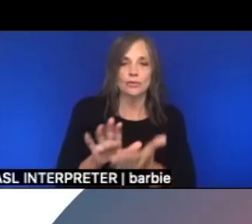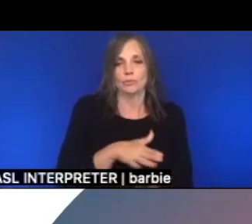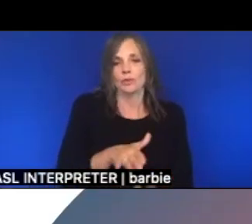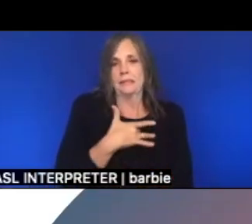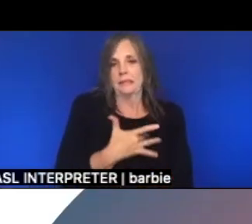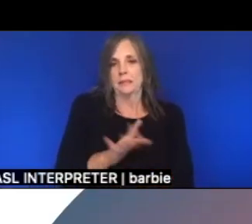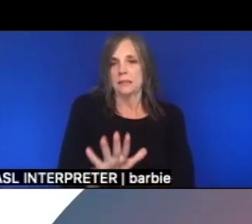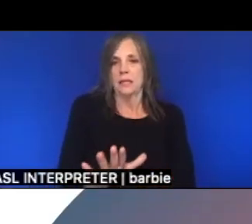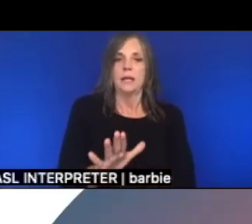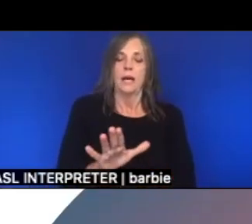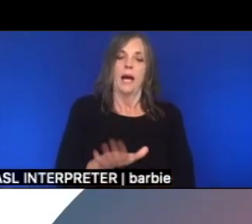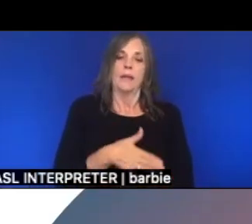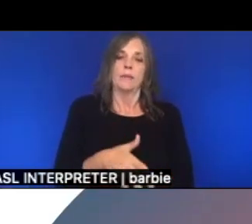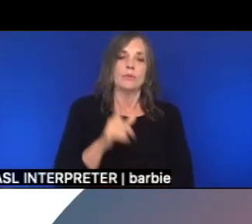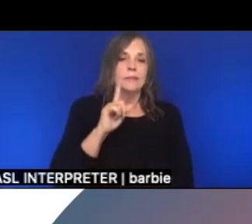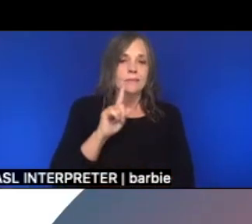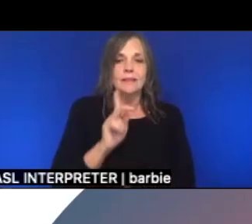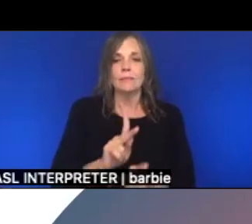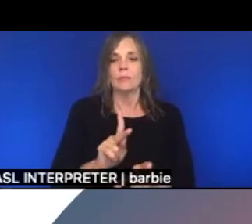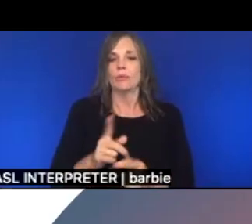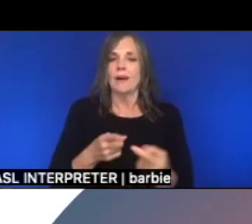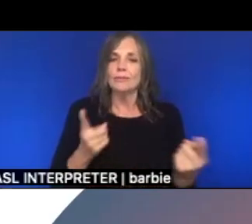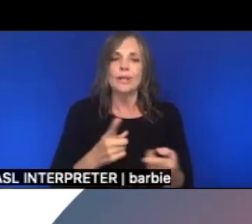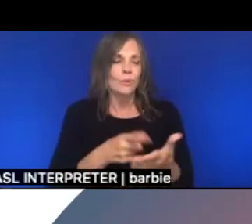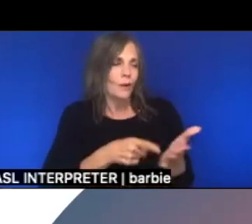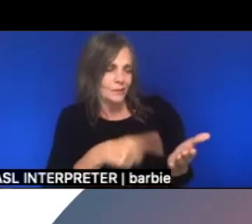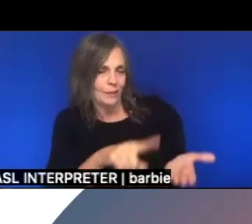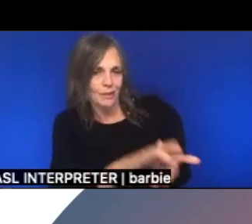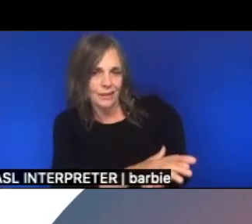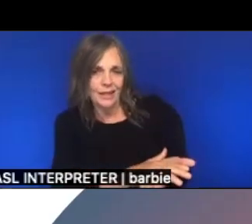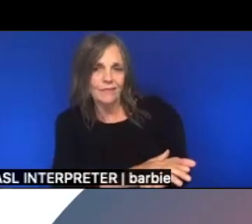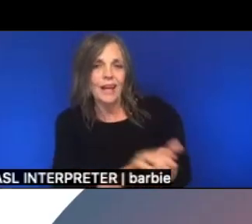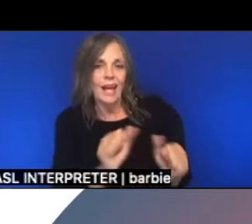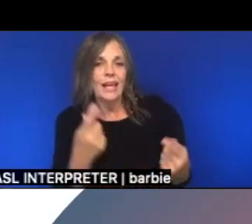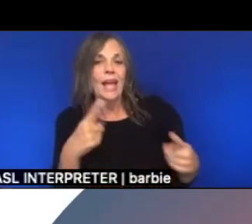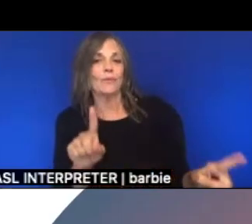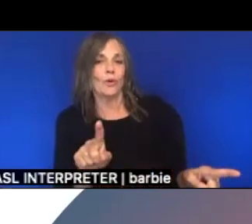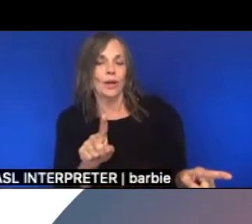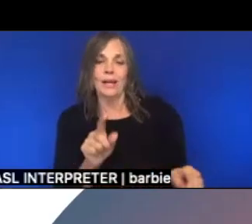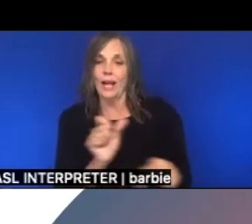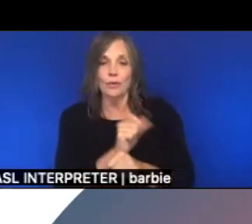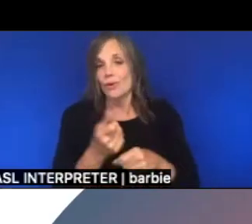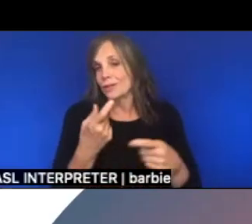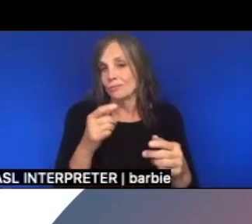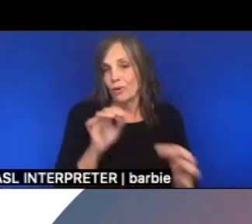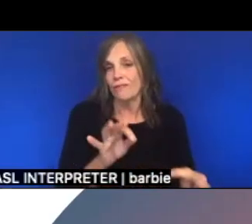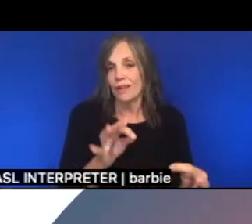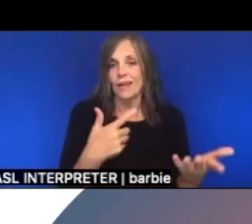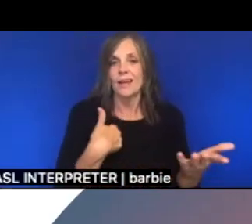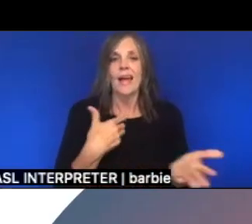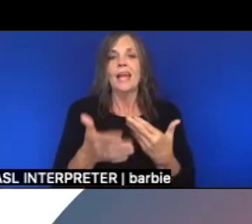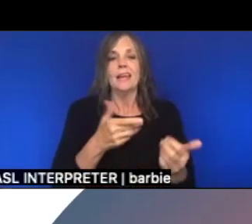works perfectly. So even if you cannot hear or you don't hear fully, there's still the possibility to